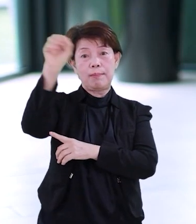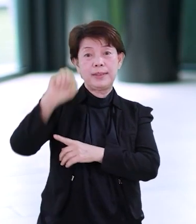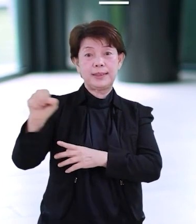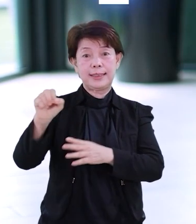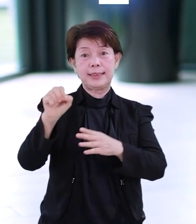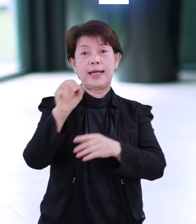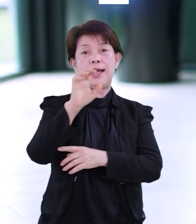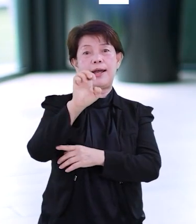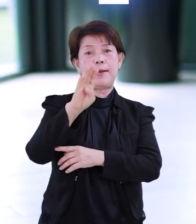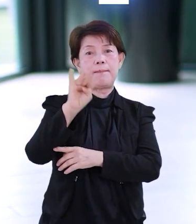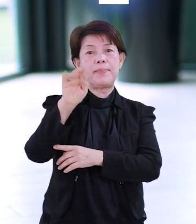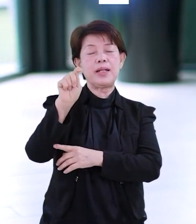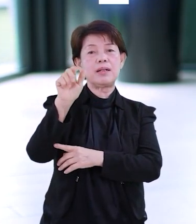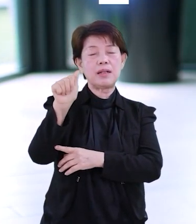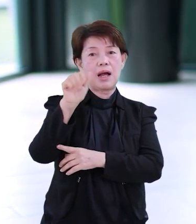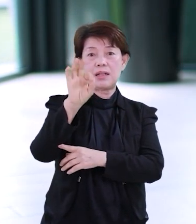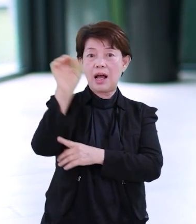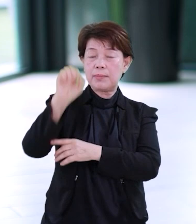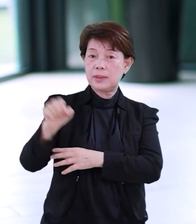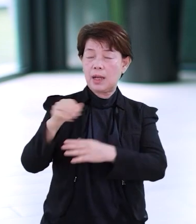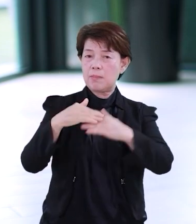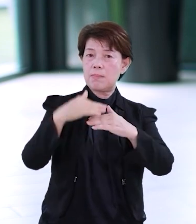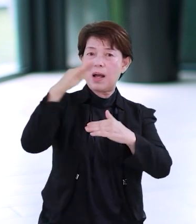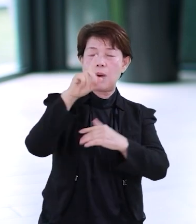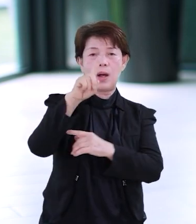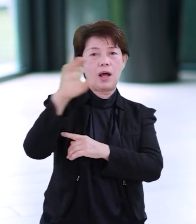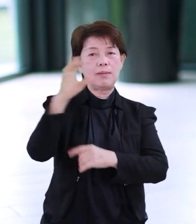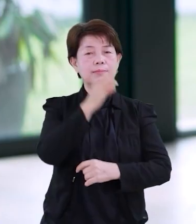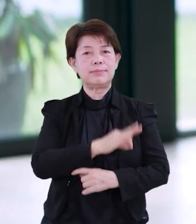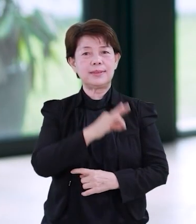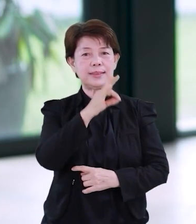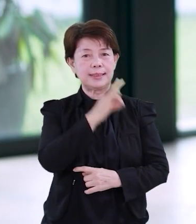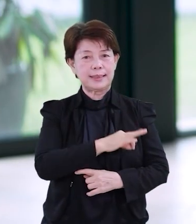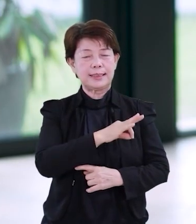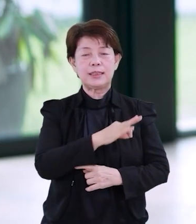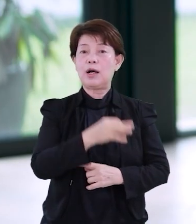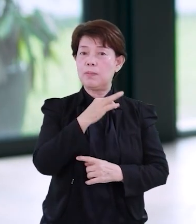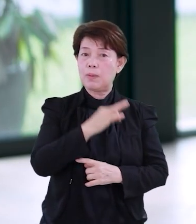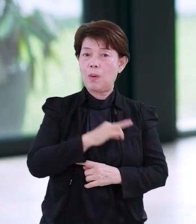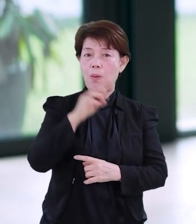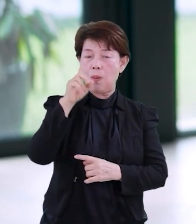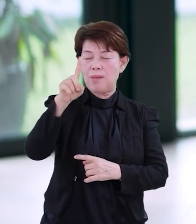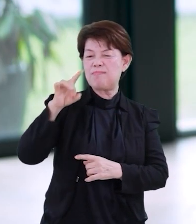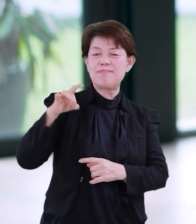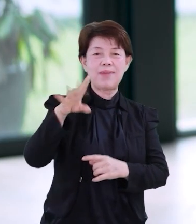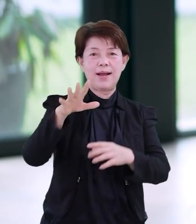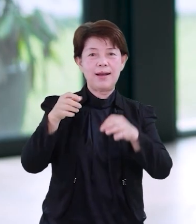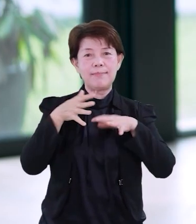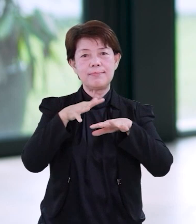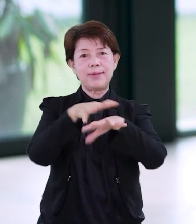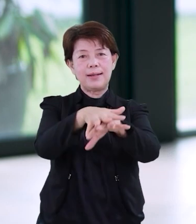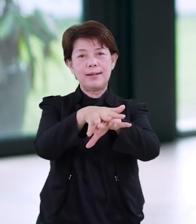revenue, 9% on EBITDA, and more than 100% on profit. We also got a benefit of one-time gain coming from